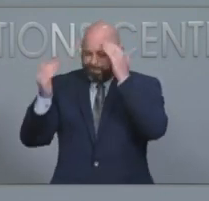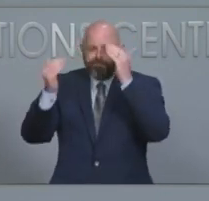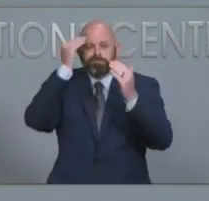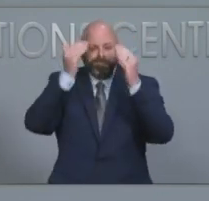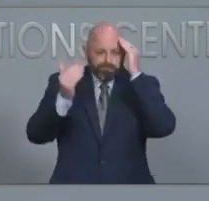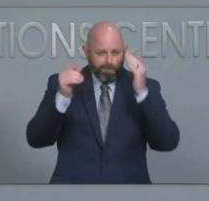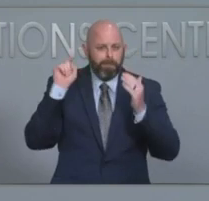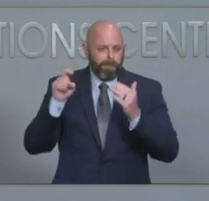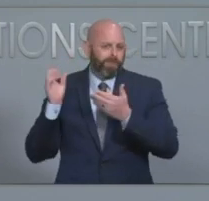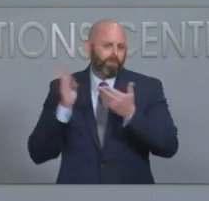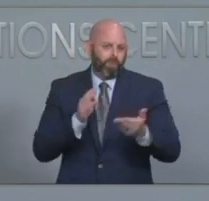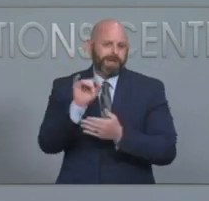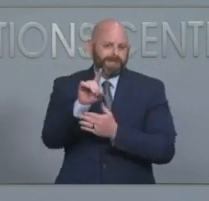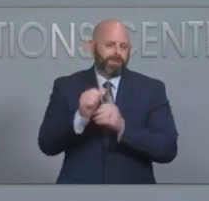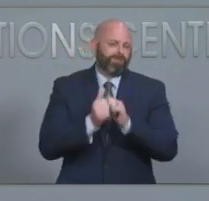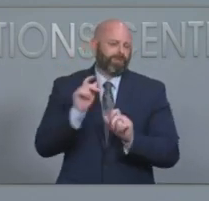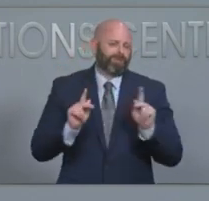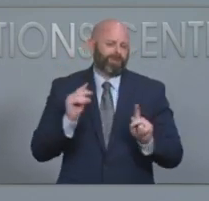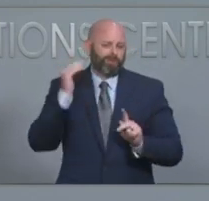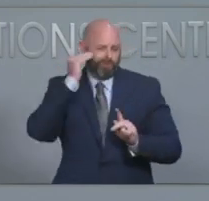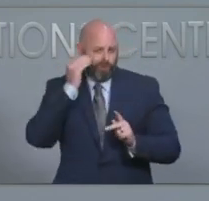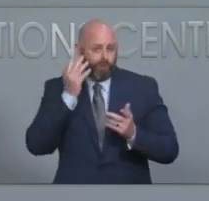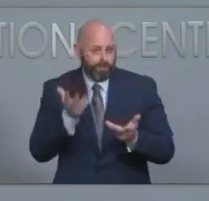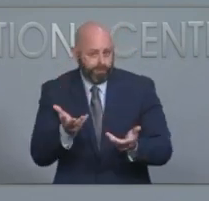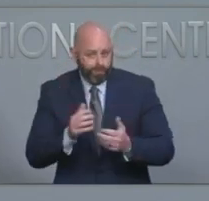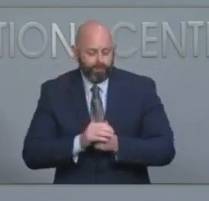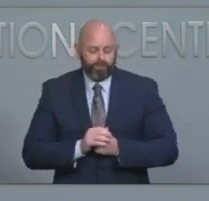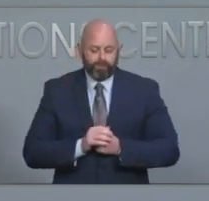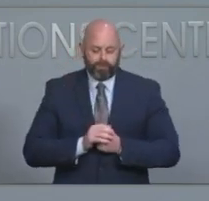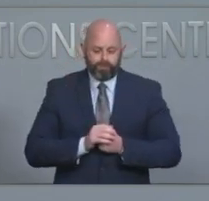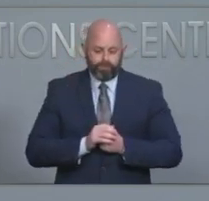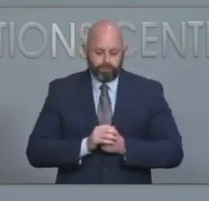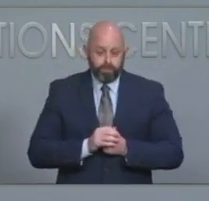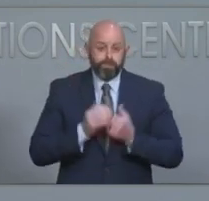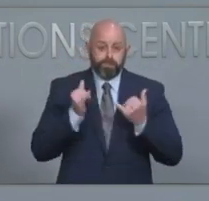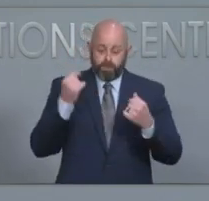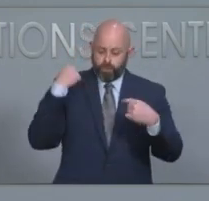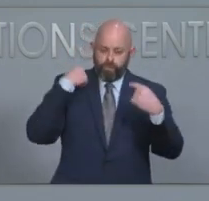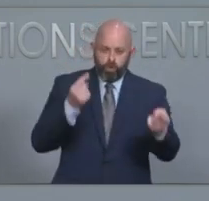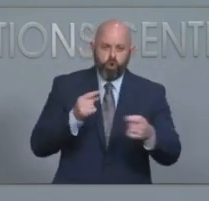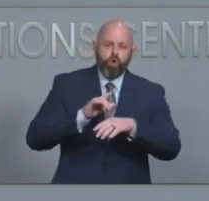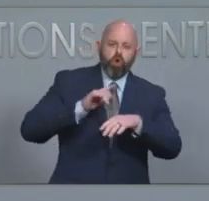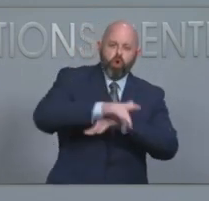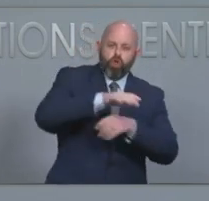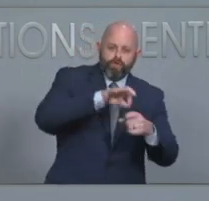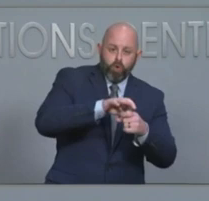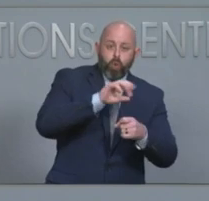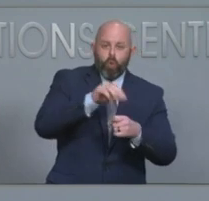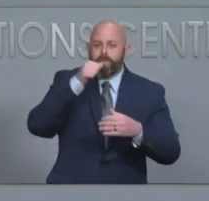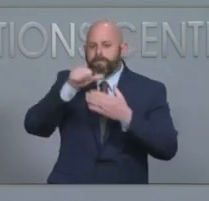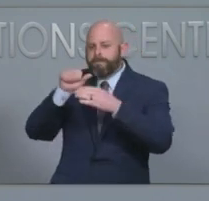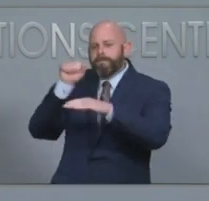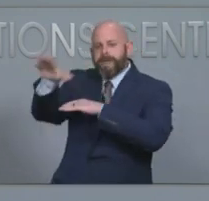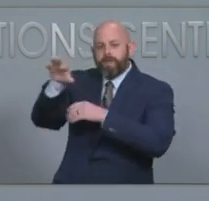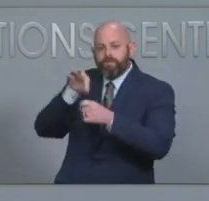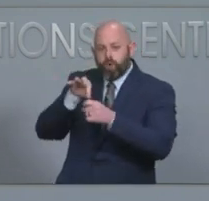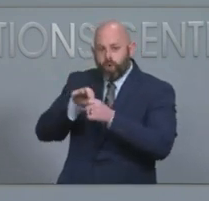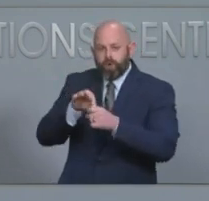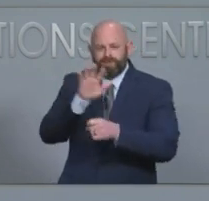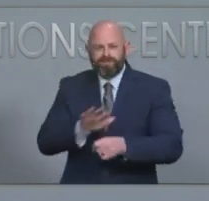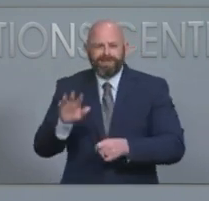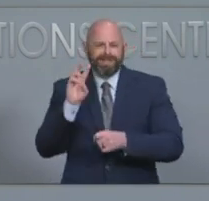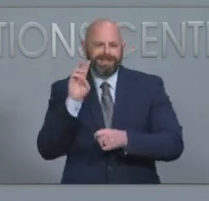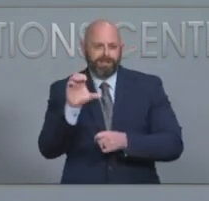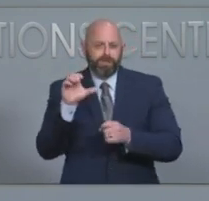to bring their ID to vote. Between absentee and early voting, about